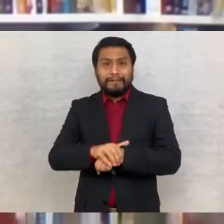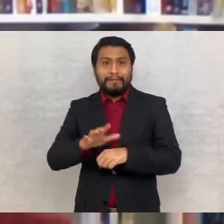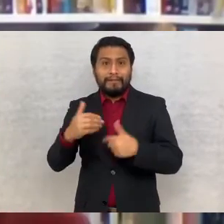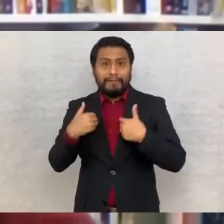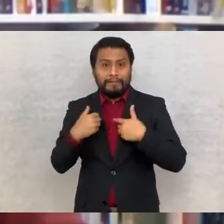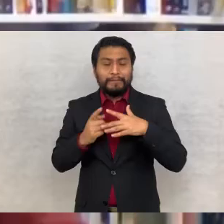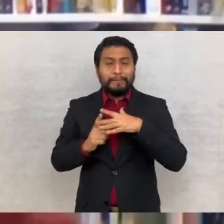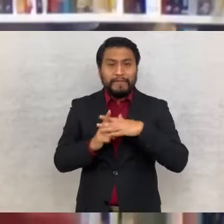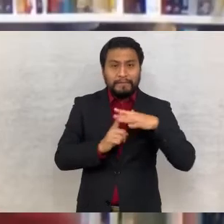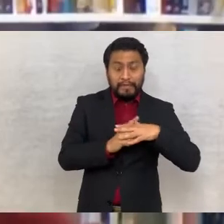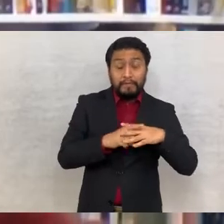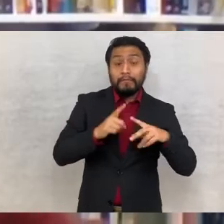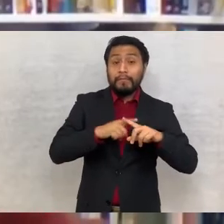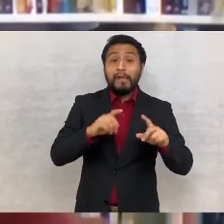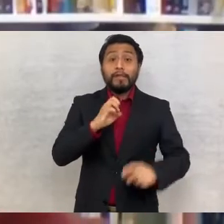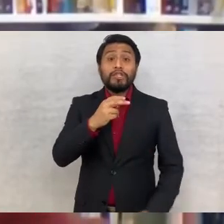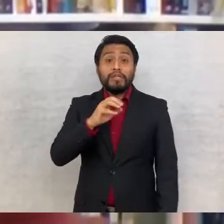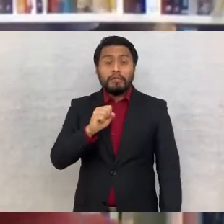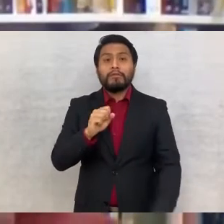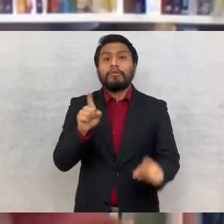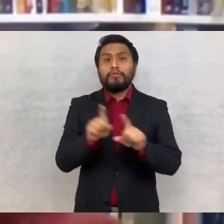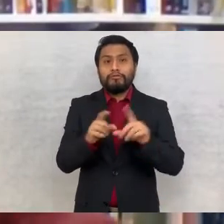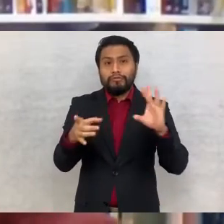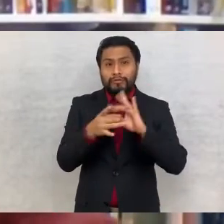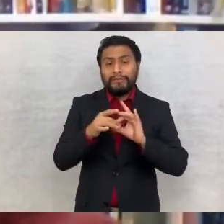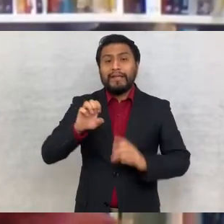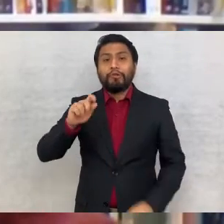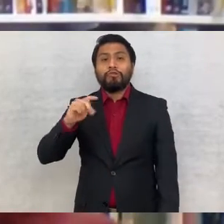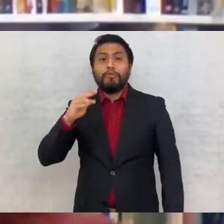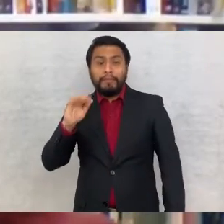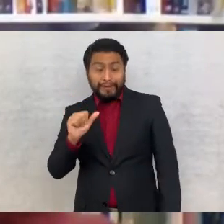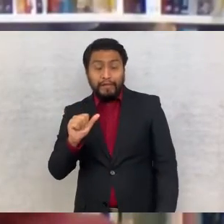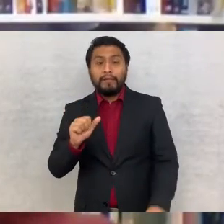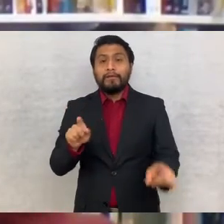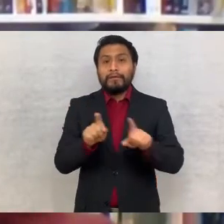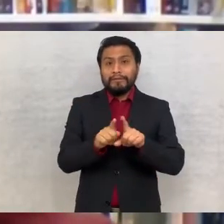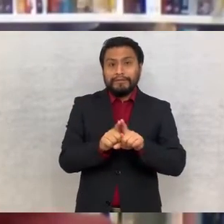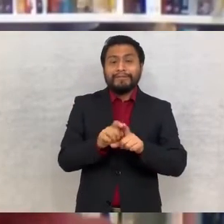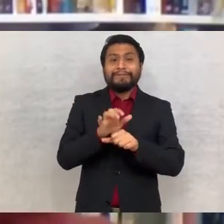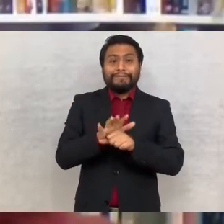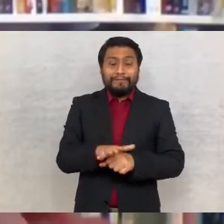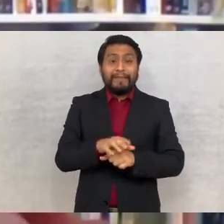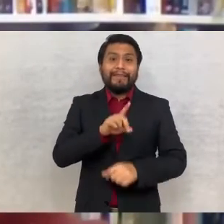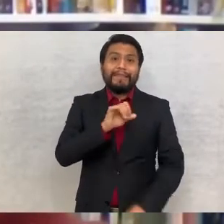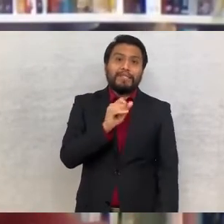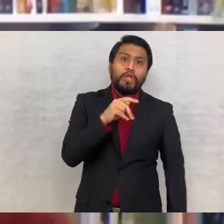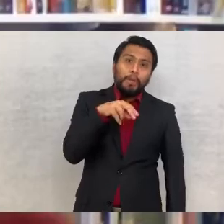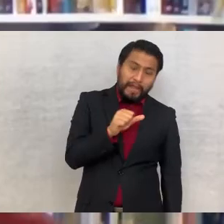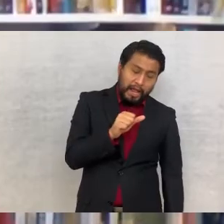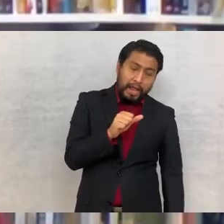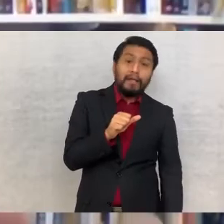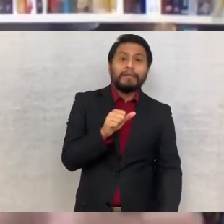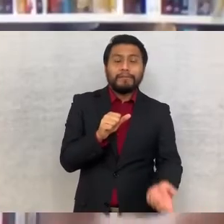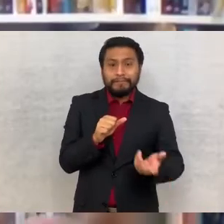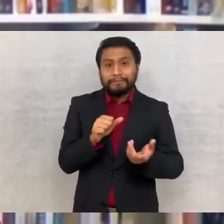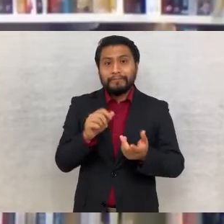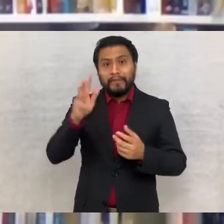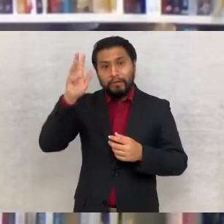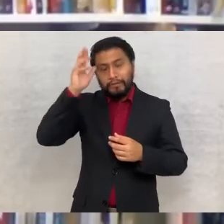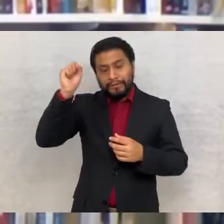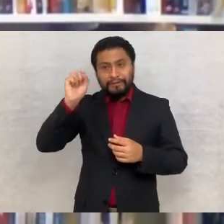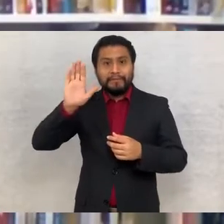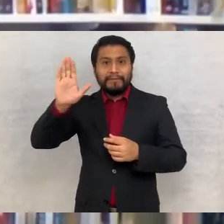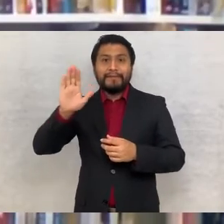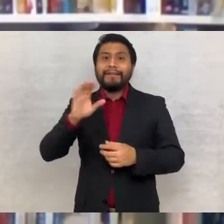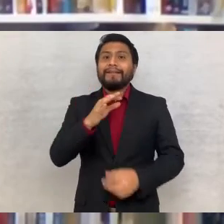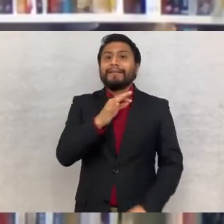to England's condition of insularity. But eugenics is related to both utopia and its negation, which is dystopia, a